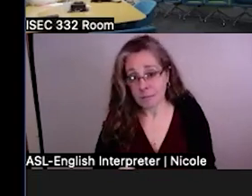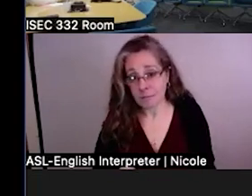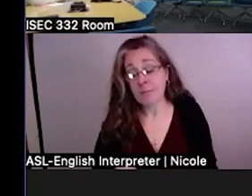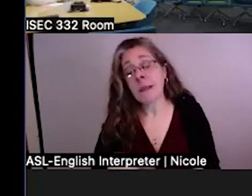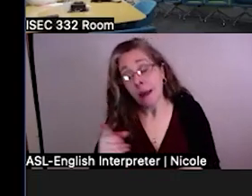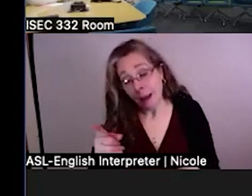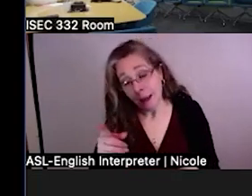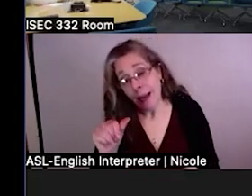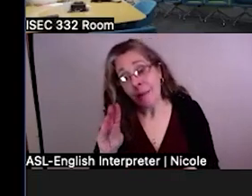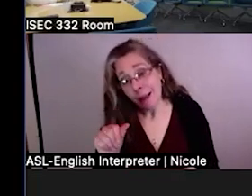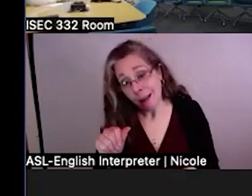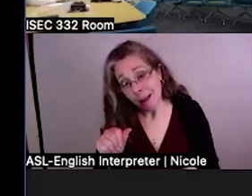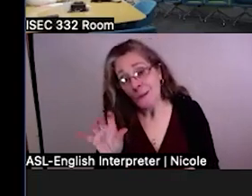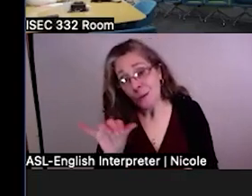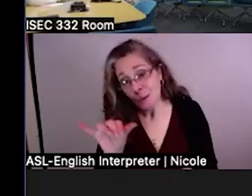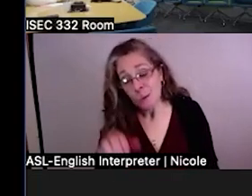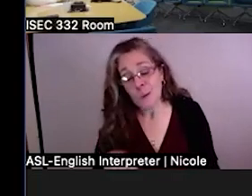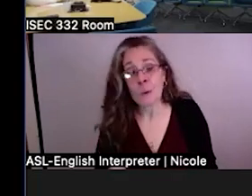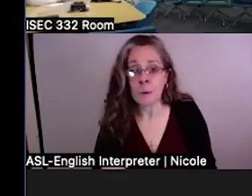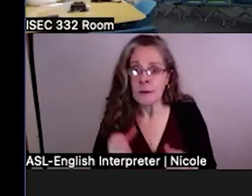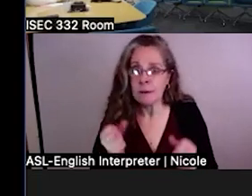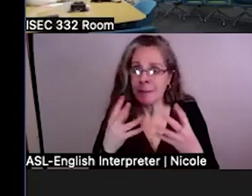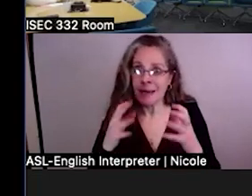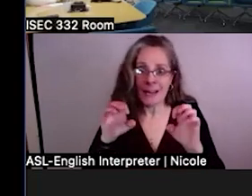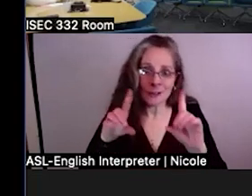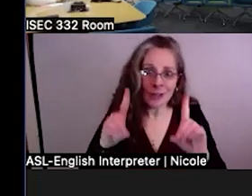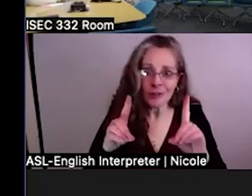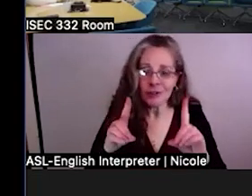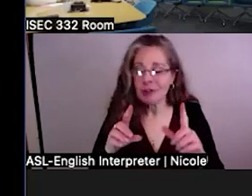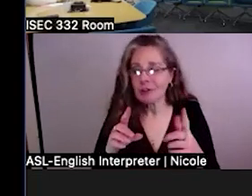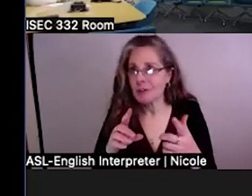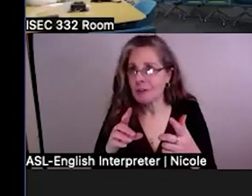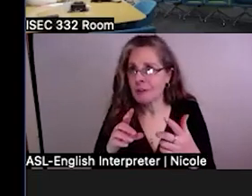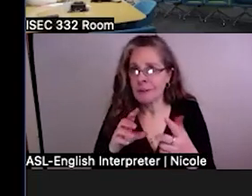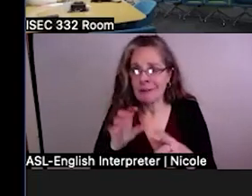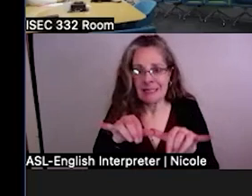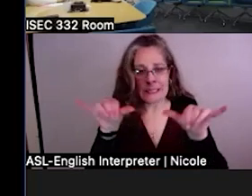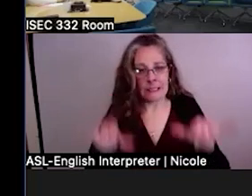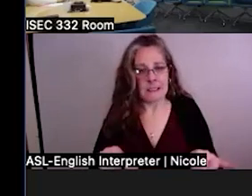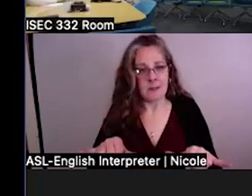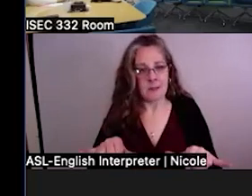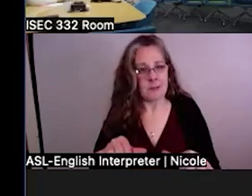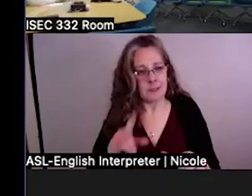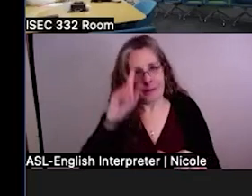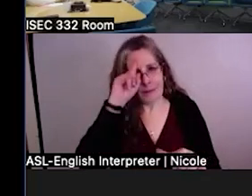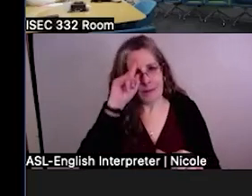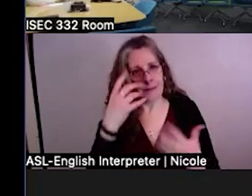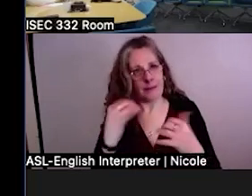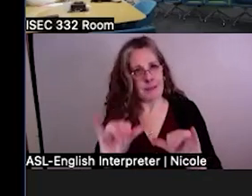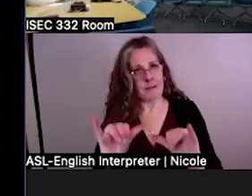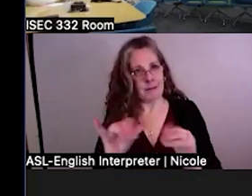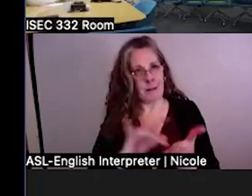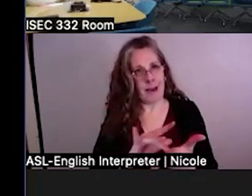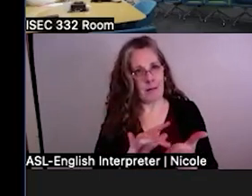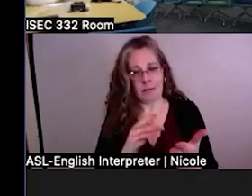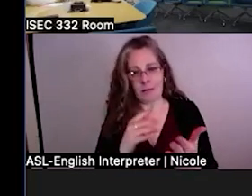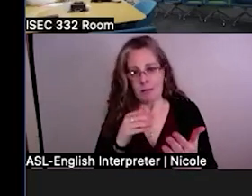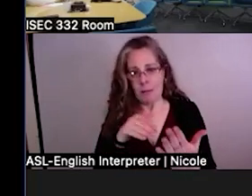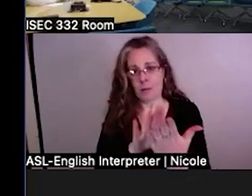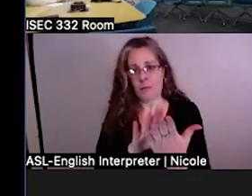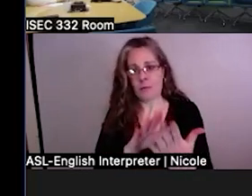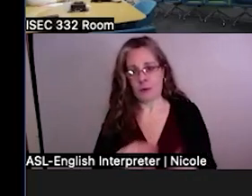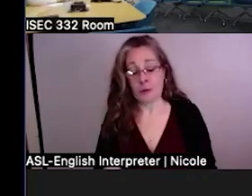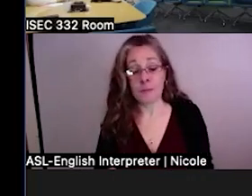and many others, education, many other aspects of care for people with disabilities. The medical model looks